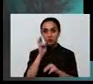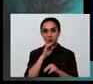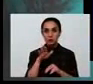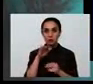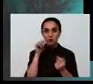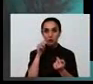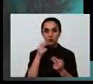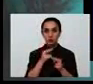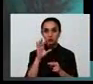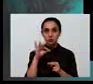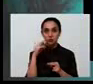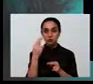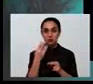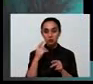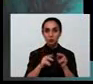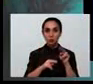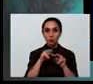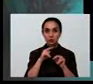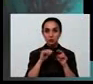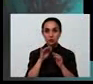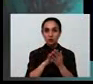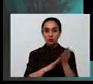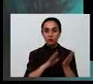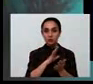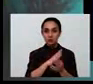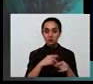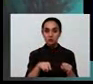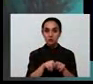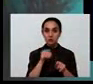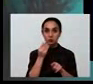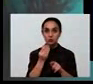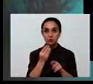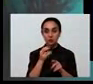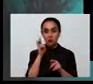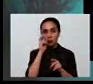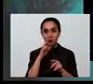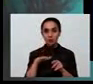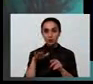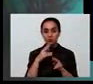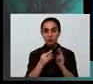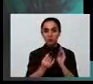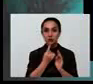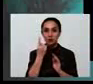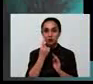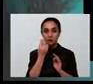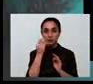xos sotsializm qurish davom ettirildi. Demak, xususan hokimiyatni